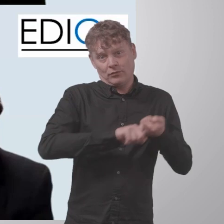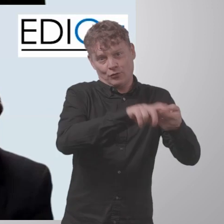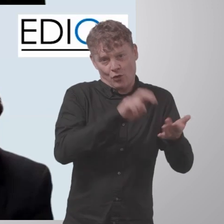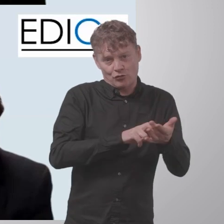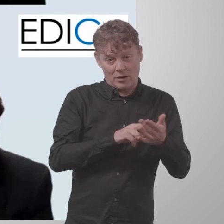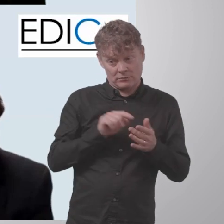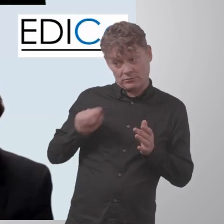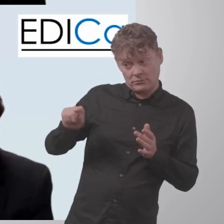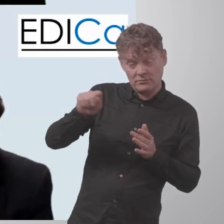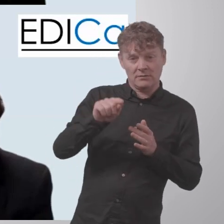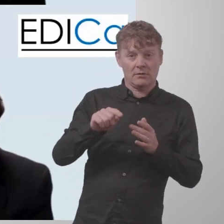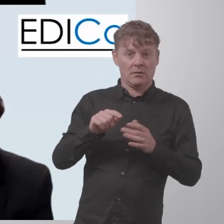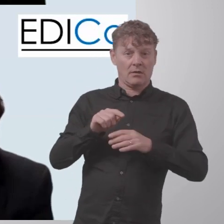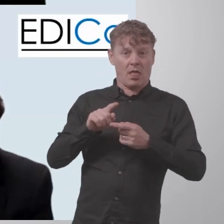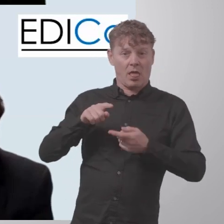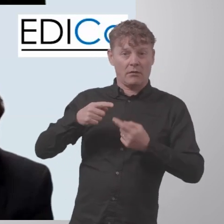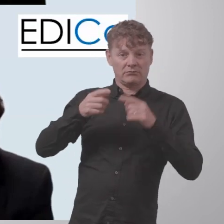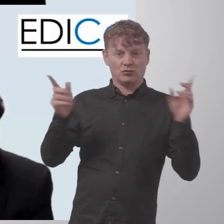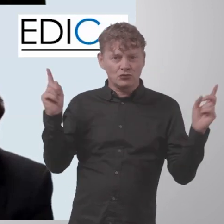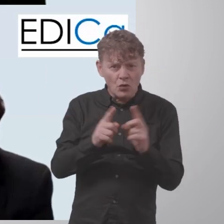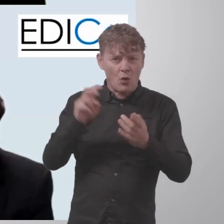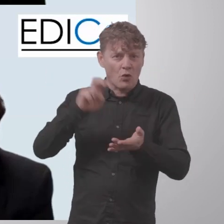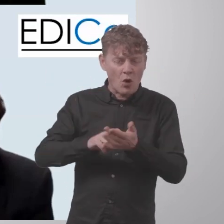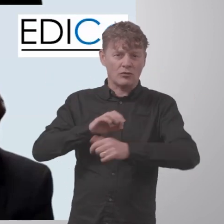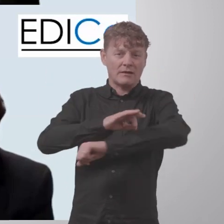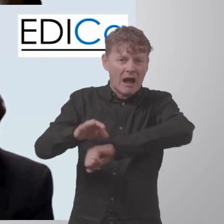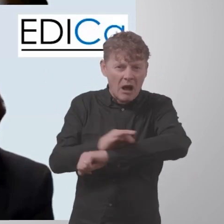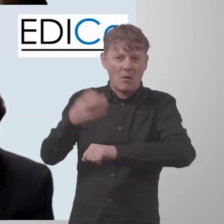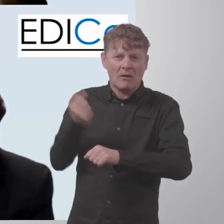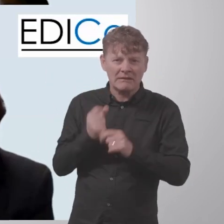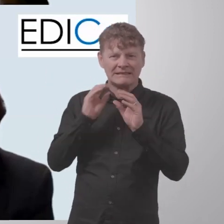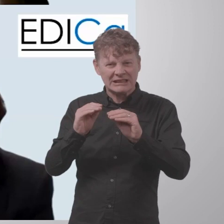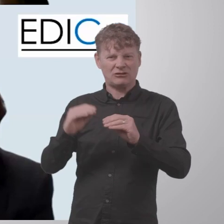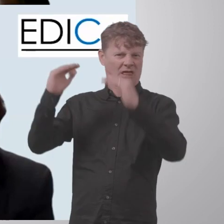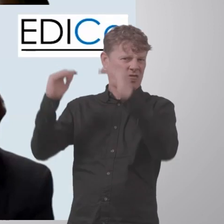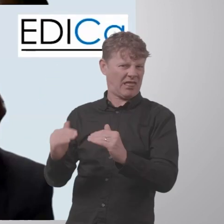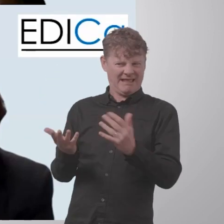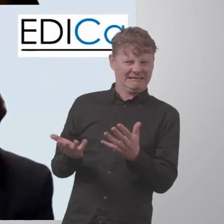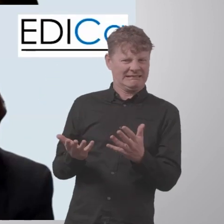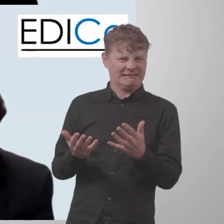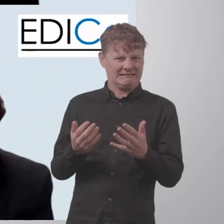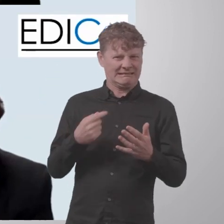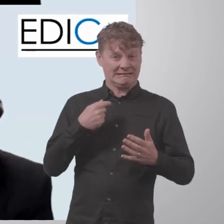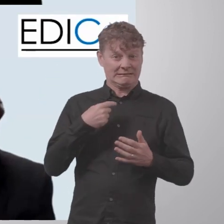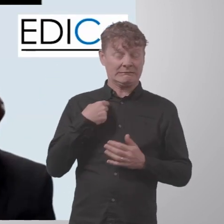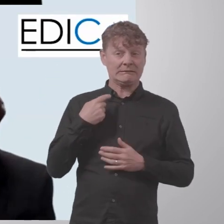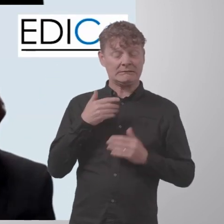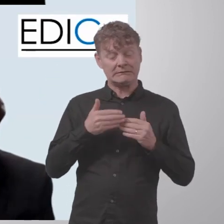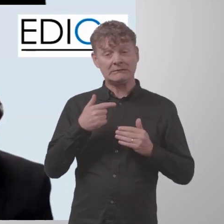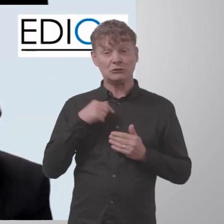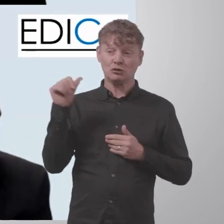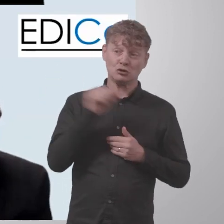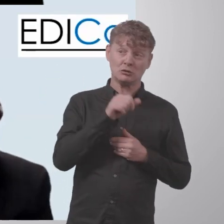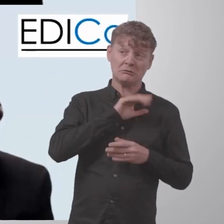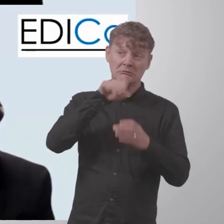might have a different kind of attitude. There is part of me that wonders if I should go into politics so I can affect change in a different kind of way, but I suspect